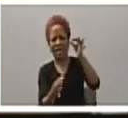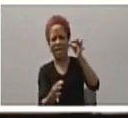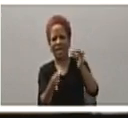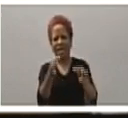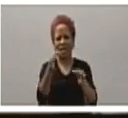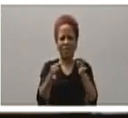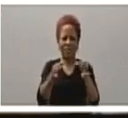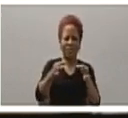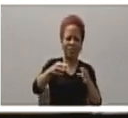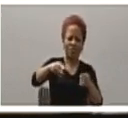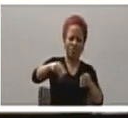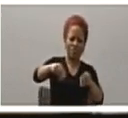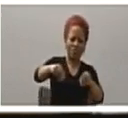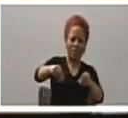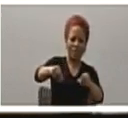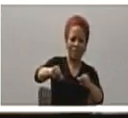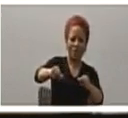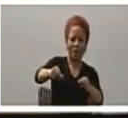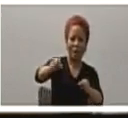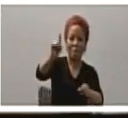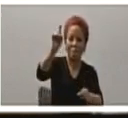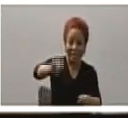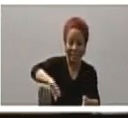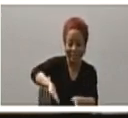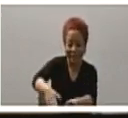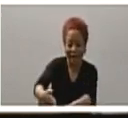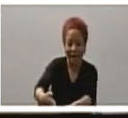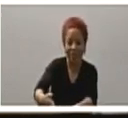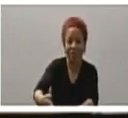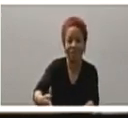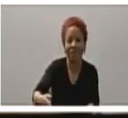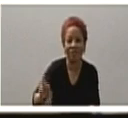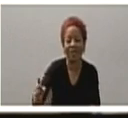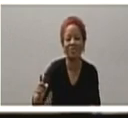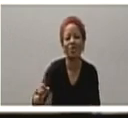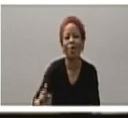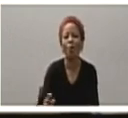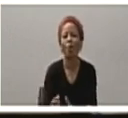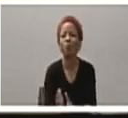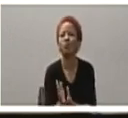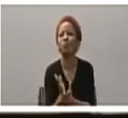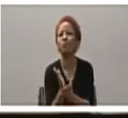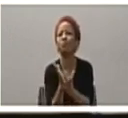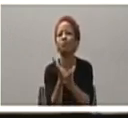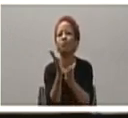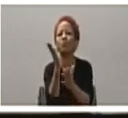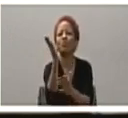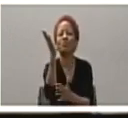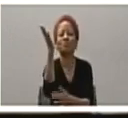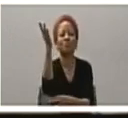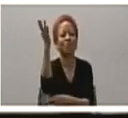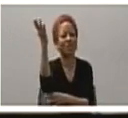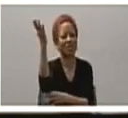into the earth and dies, he remains alone. But if it dies, it bears much fruit.